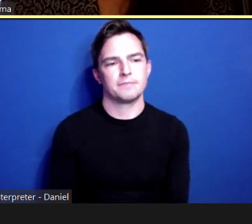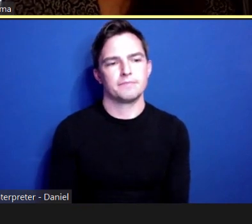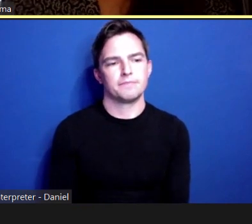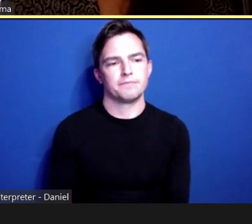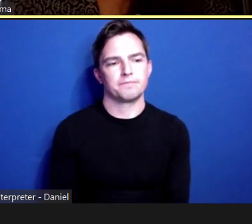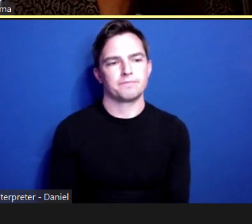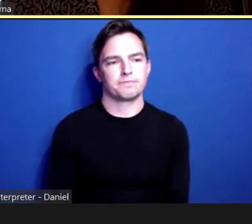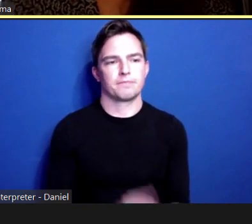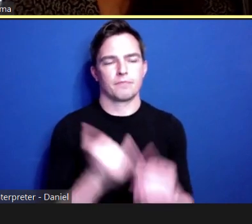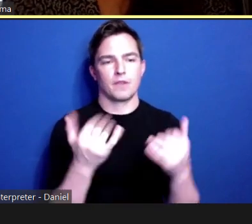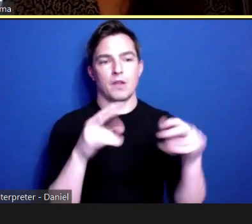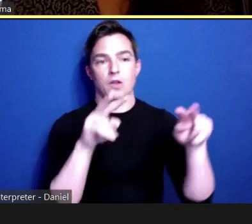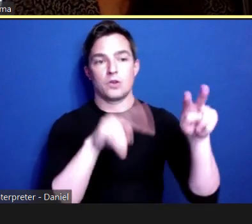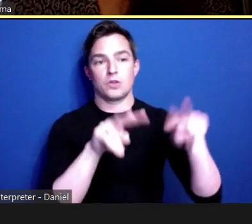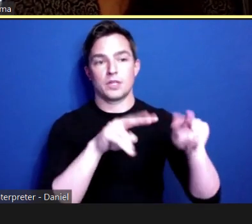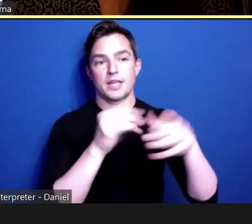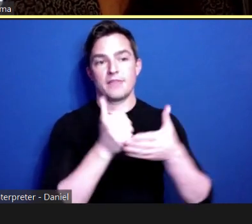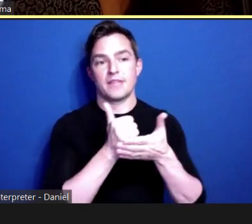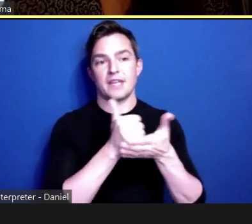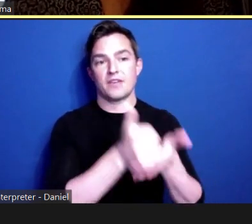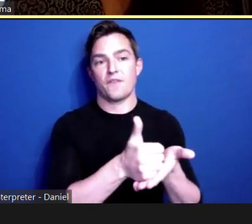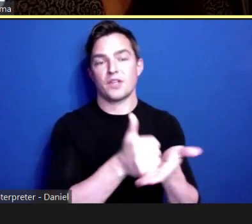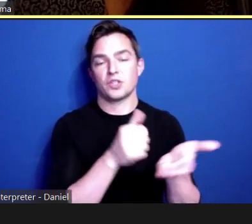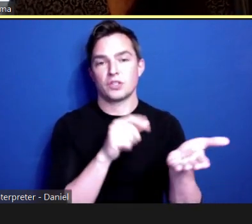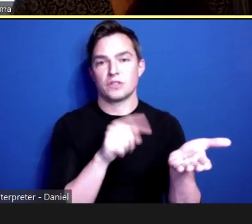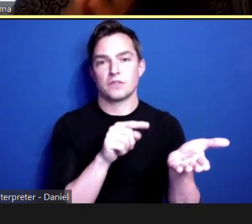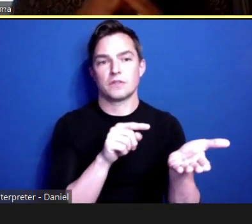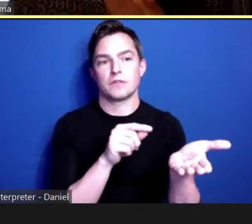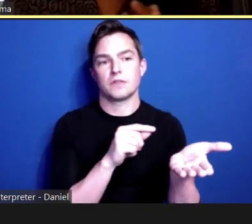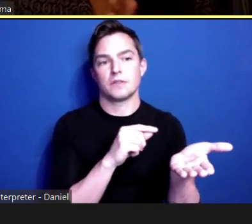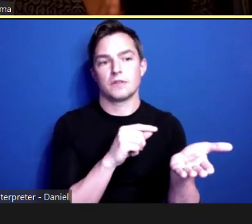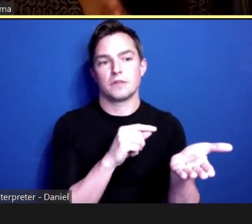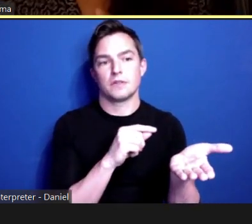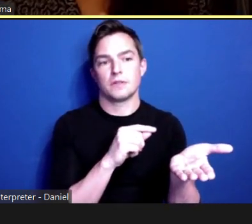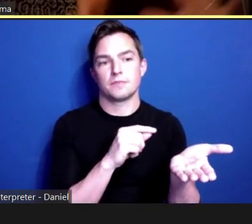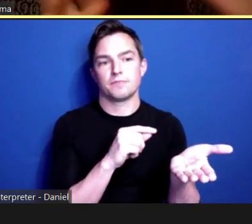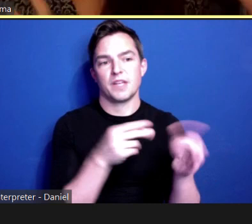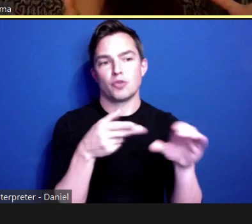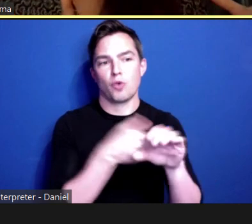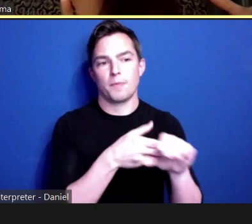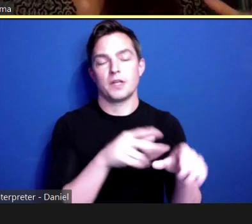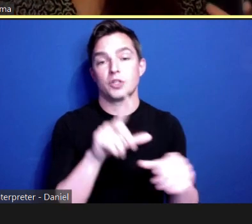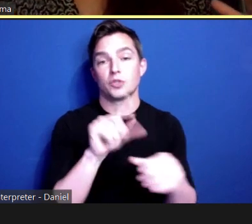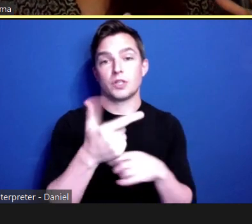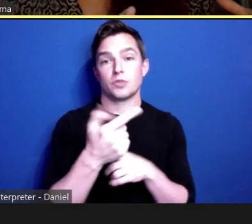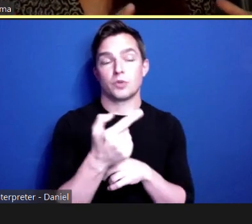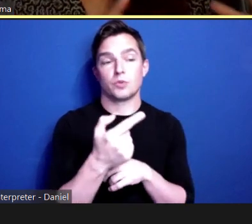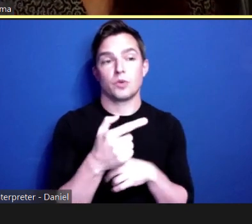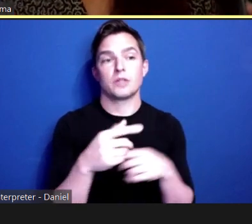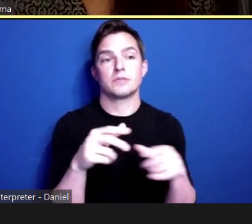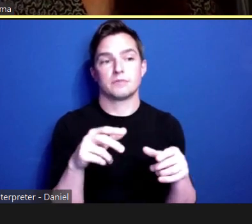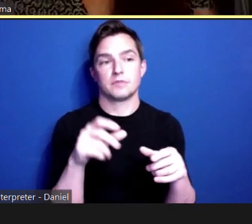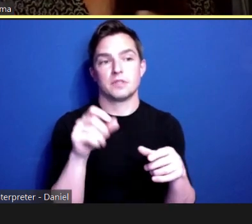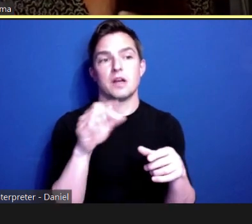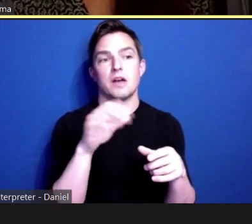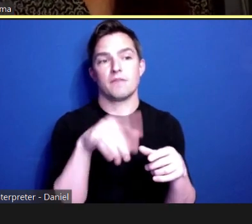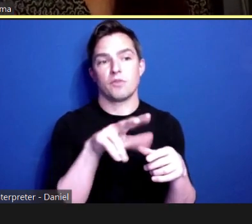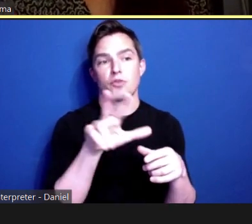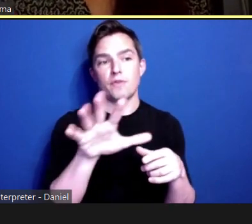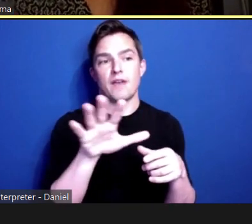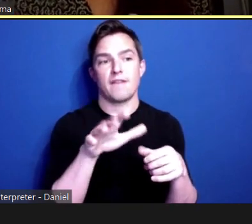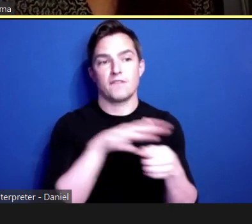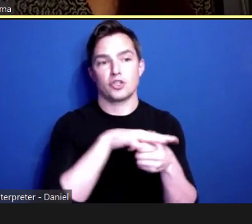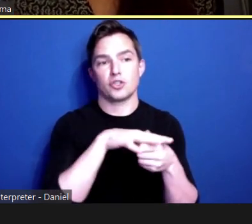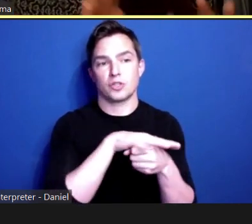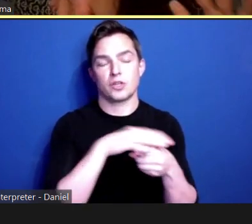Now looking at the intervention enrollment. In 2021, among 35 jurisdictions, we